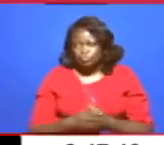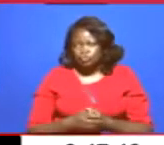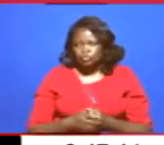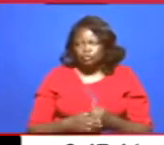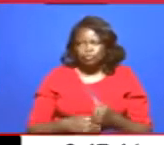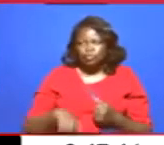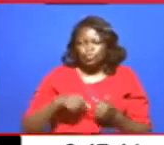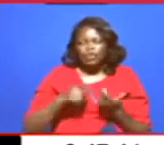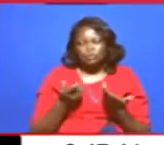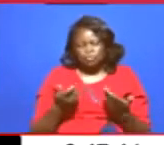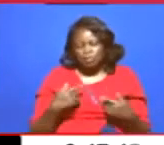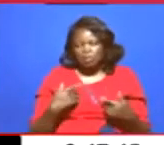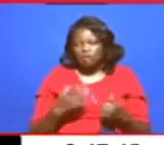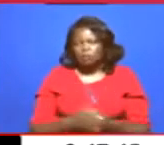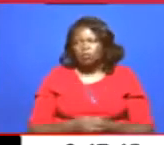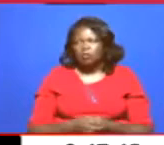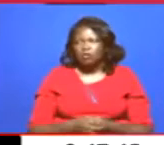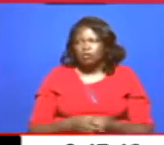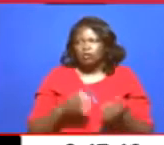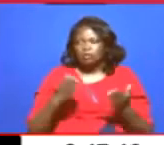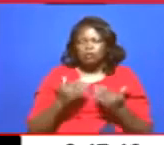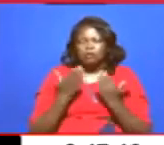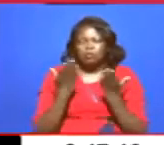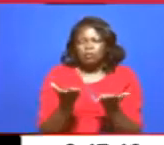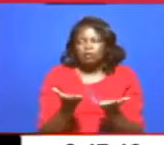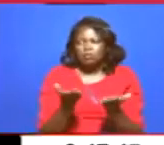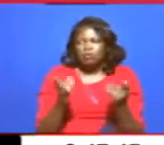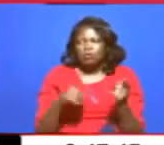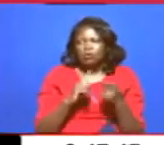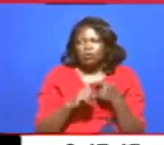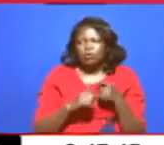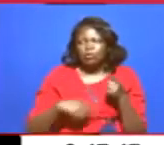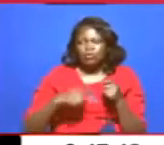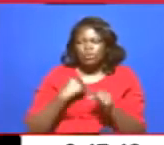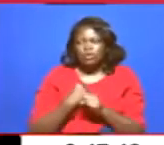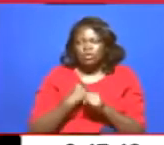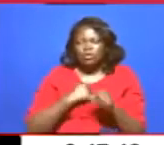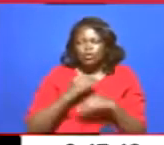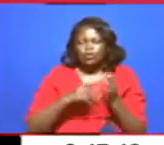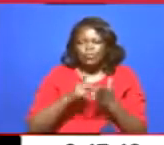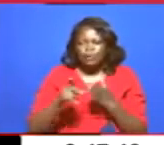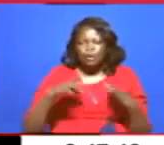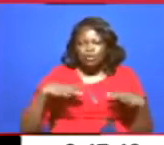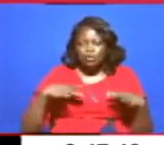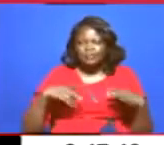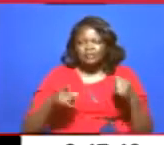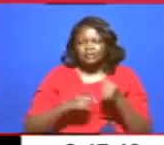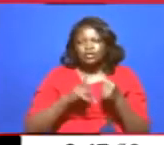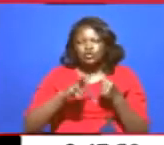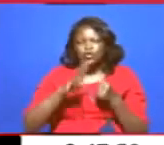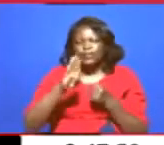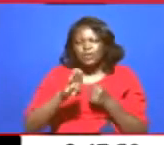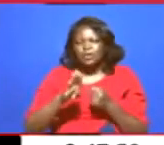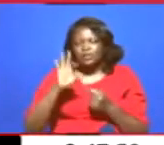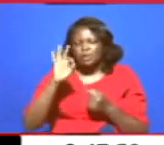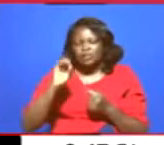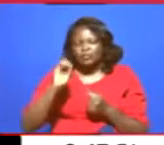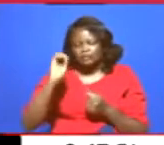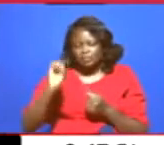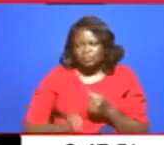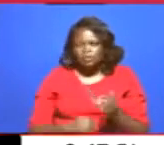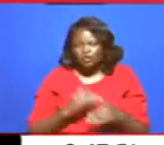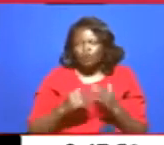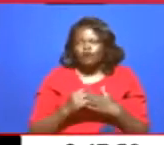took quite a huge provision. When we did all those payment holidays, 62 billion, 30% of